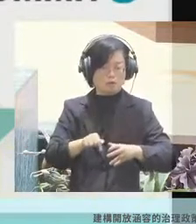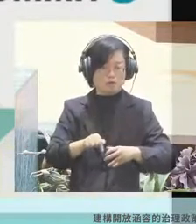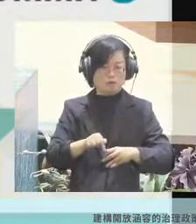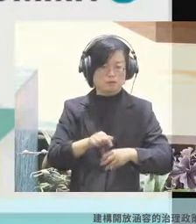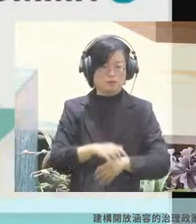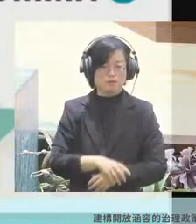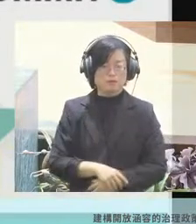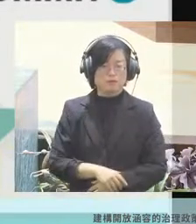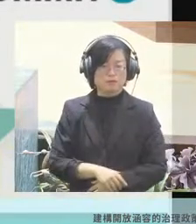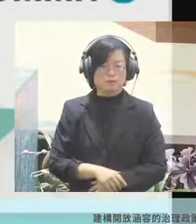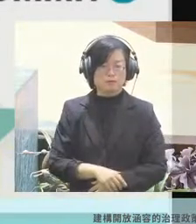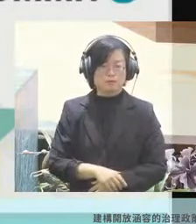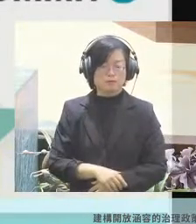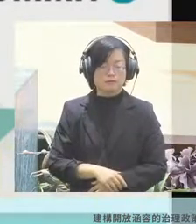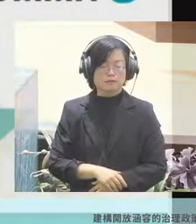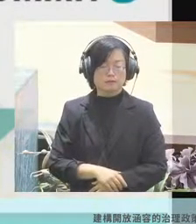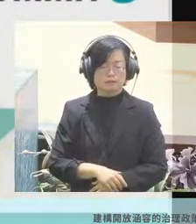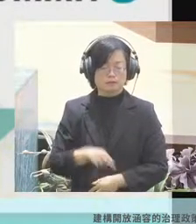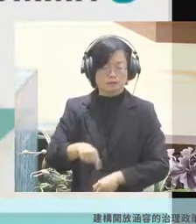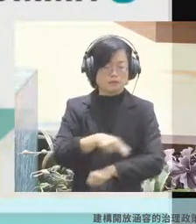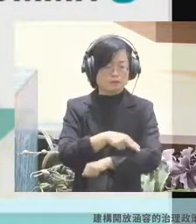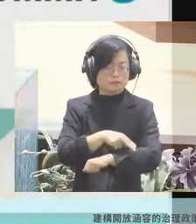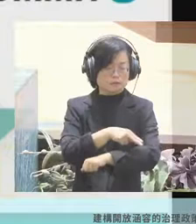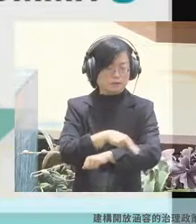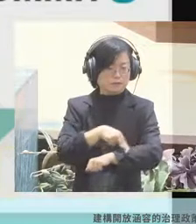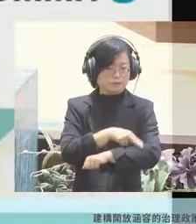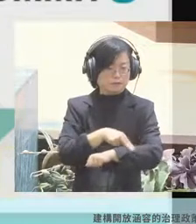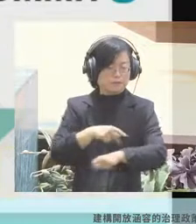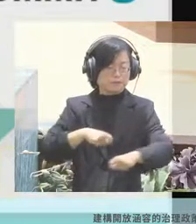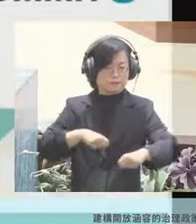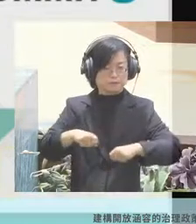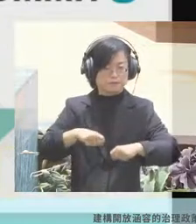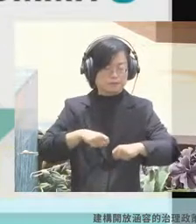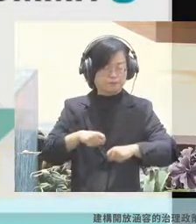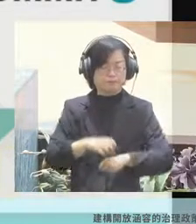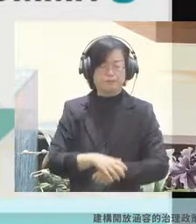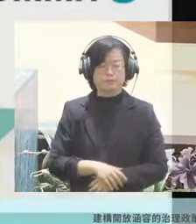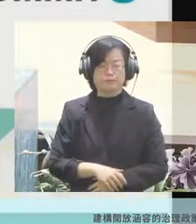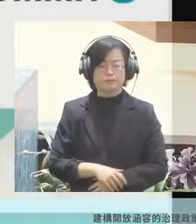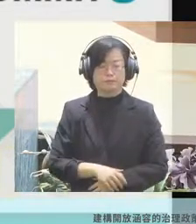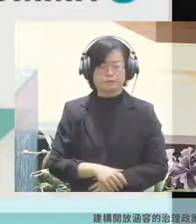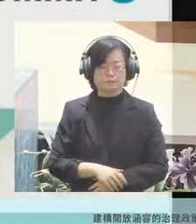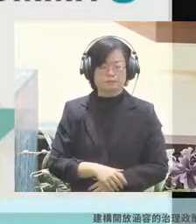open government strategy, and World Bank technical team have evaluated the strategy